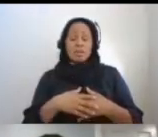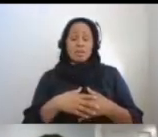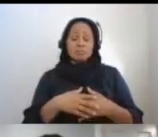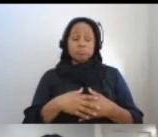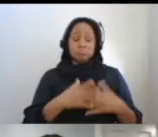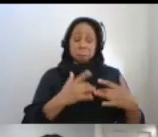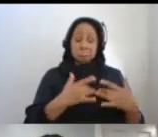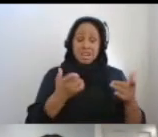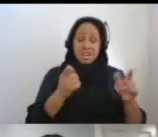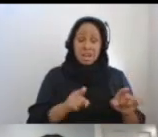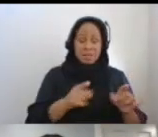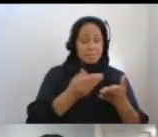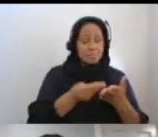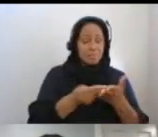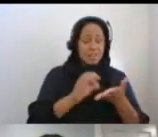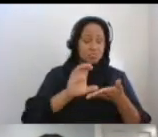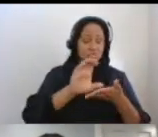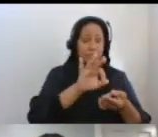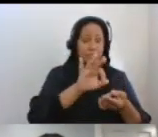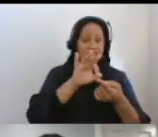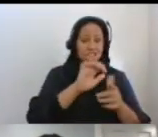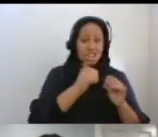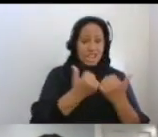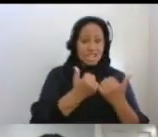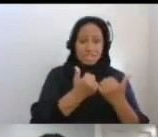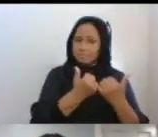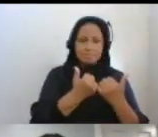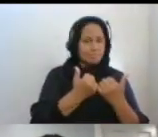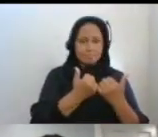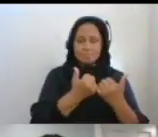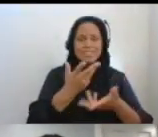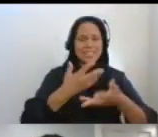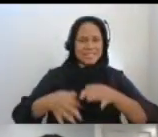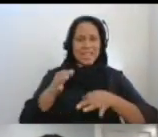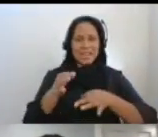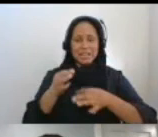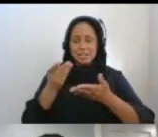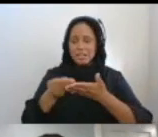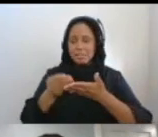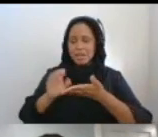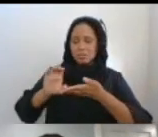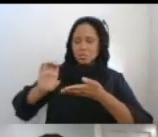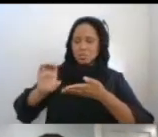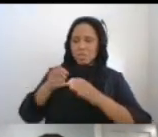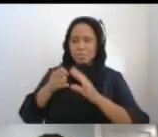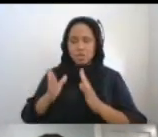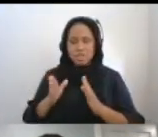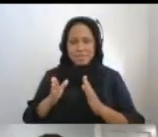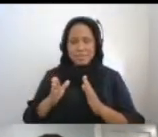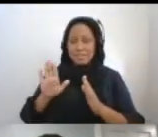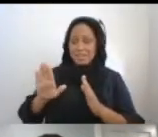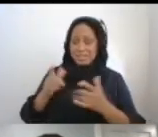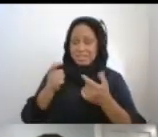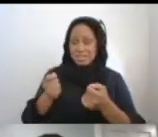and the participant has to go to an agency, the money follows the participant. And so wherever the participant goes, the money goes with the